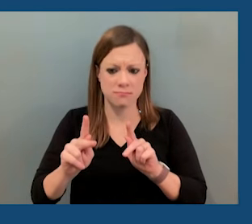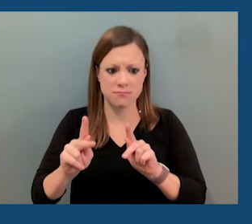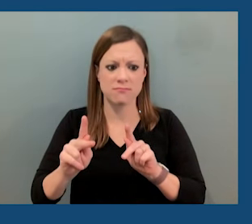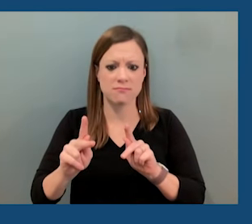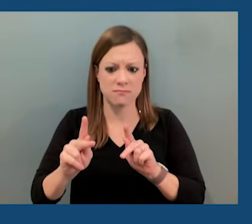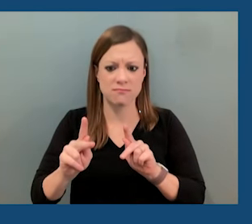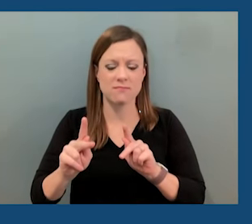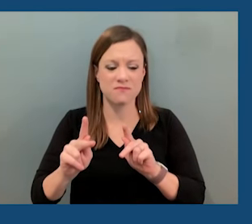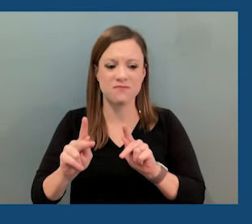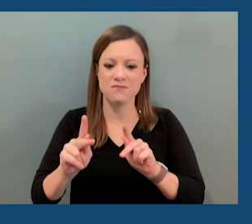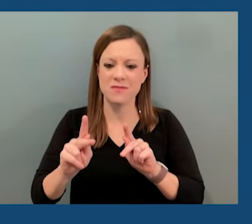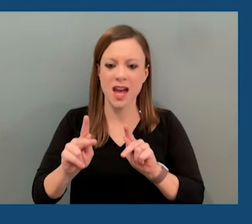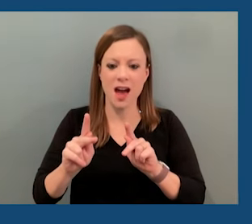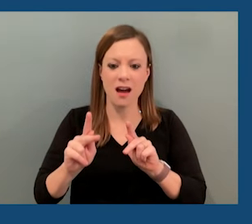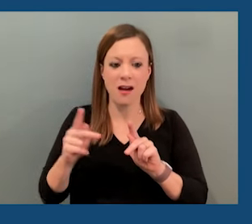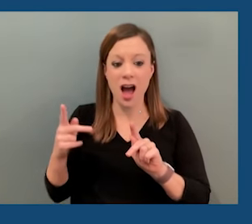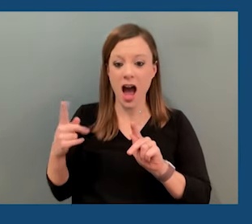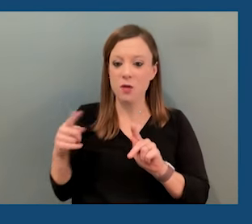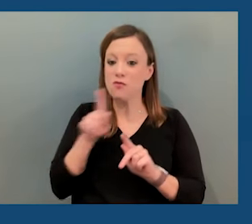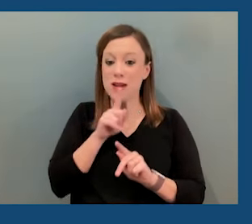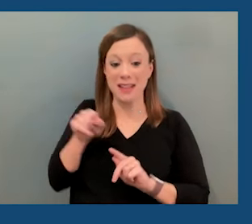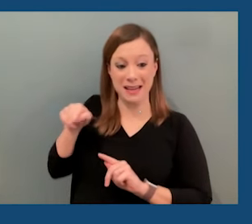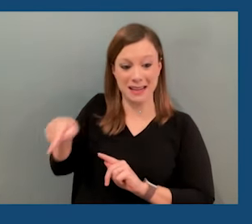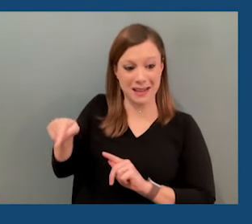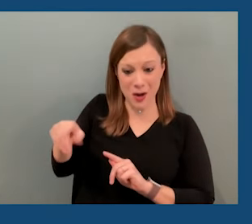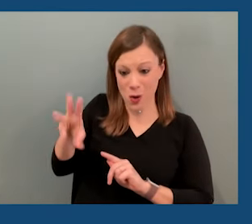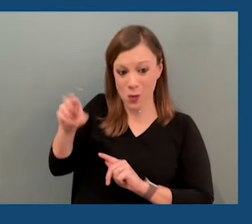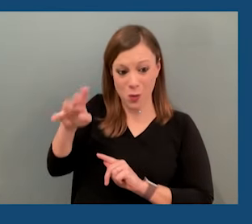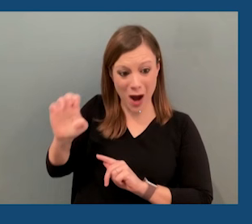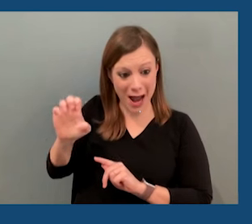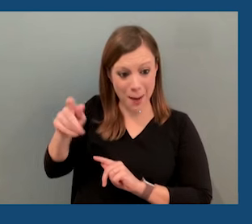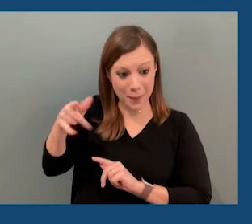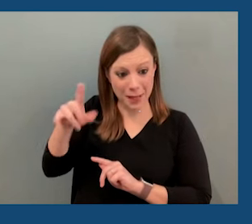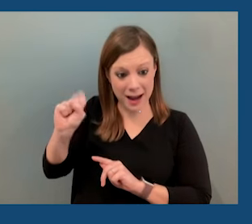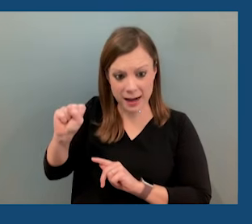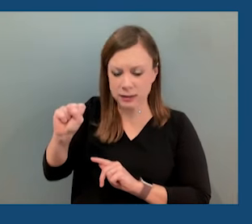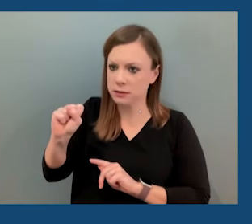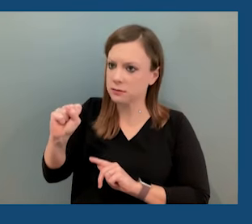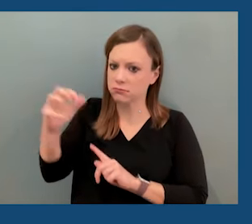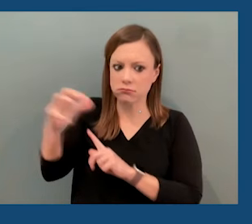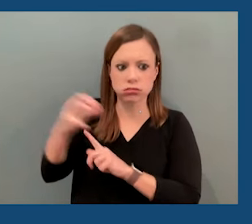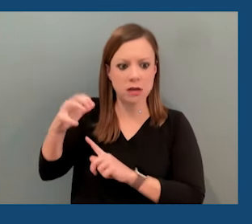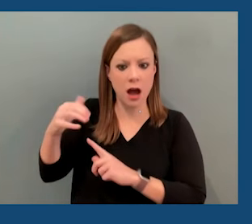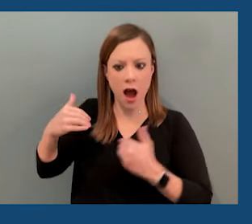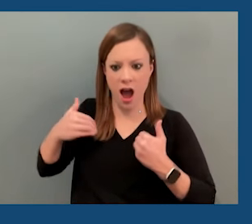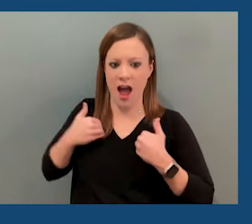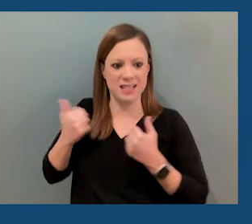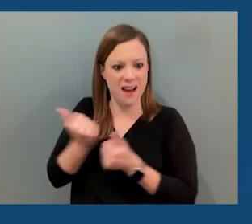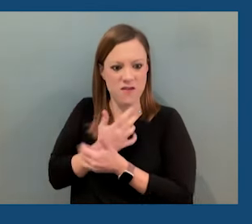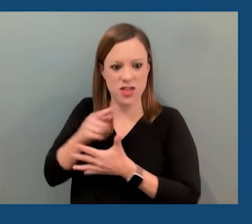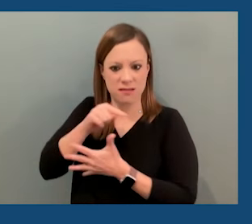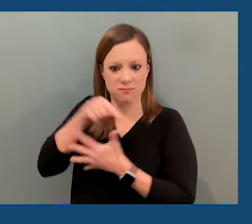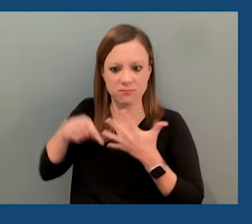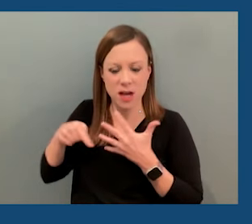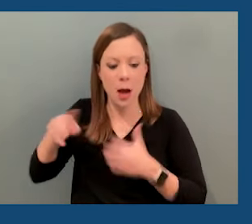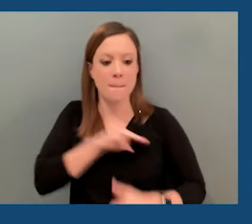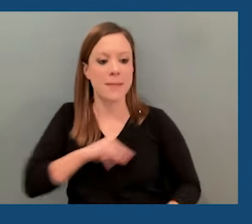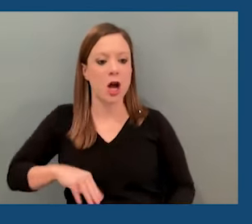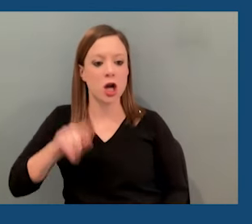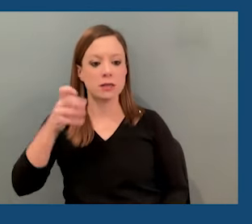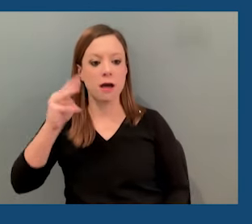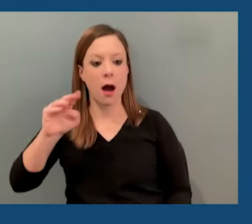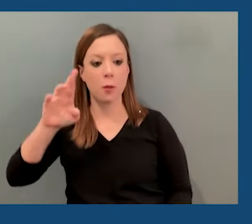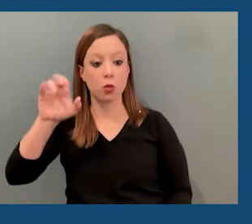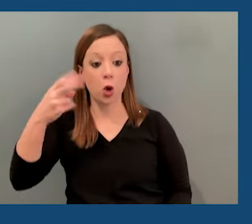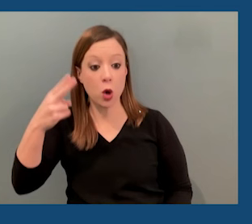no further than White Plains, where we are today. I know our Mayor Tom Roach, who was always my ambassador to this community for 9 years